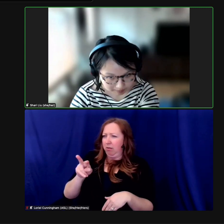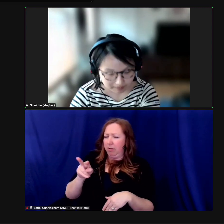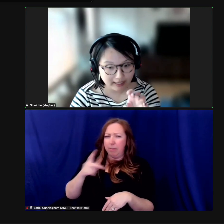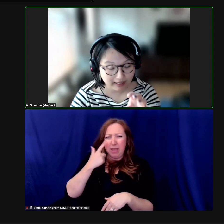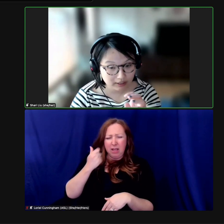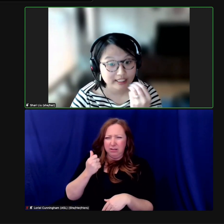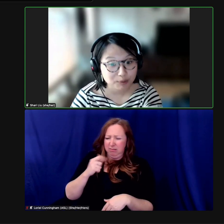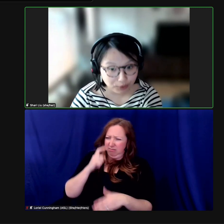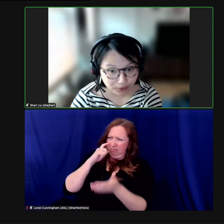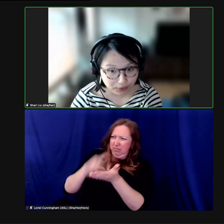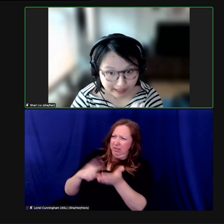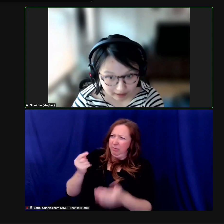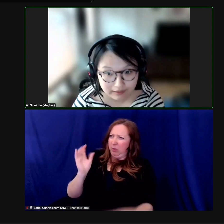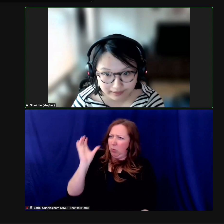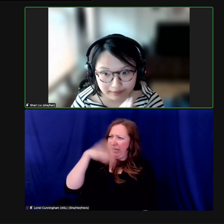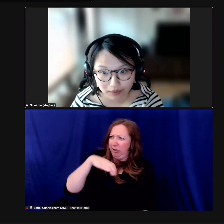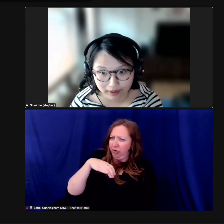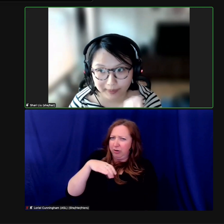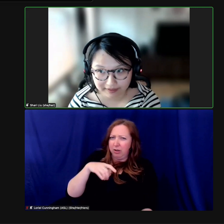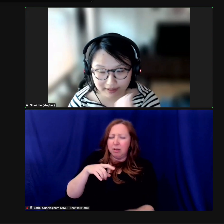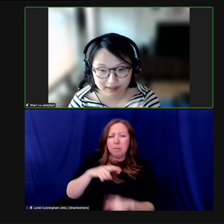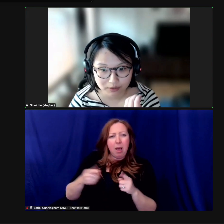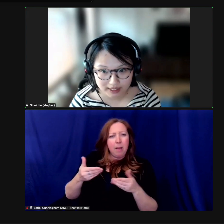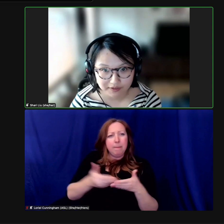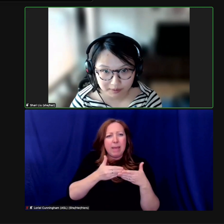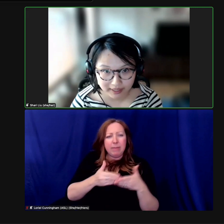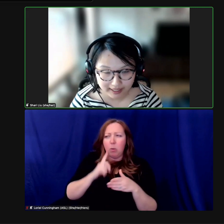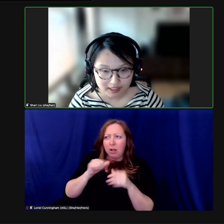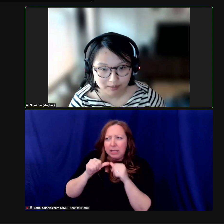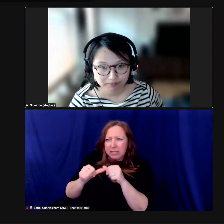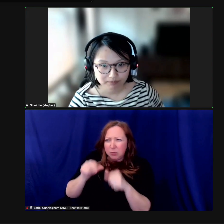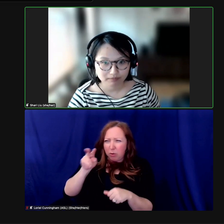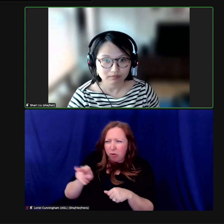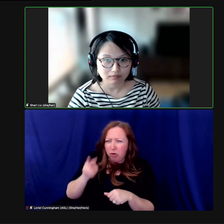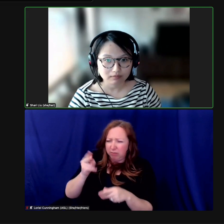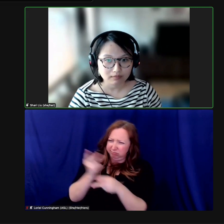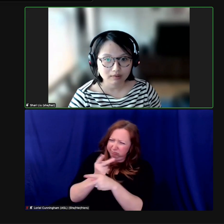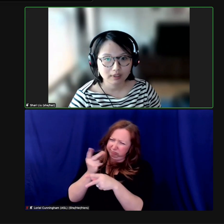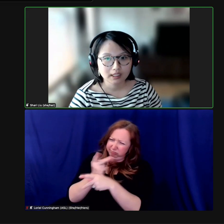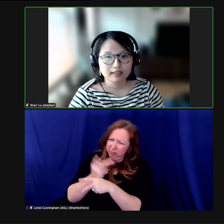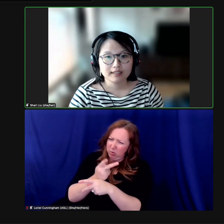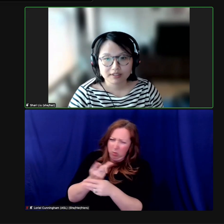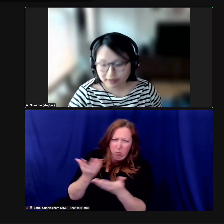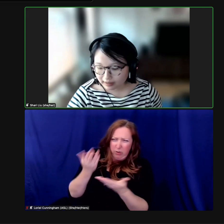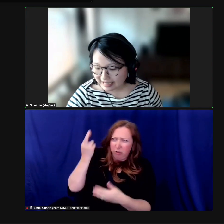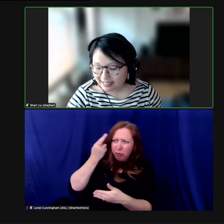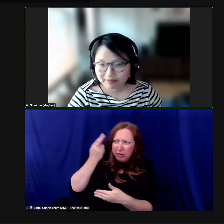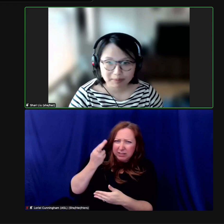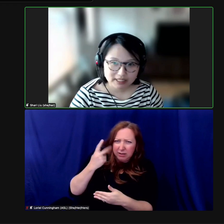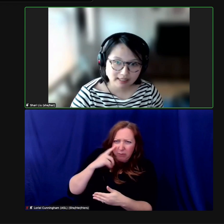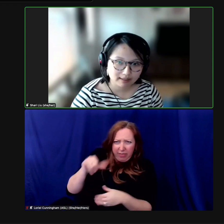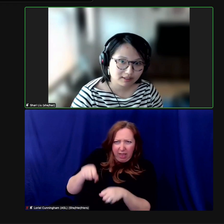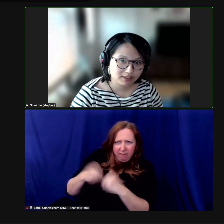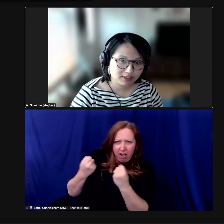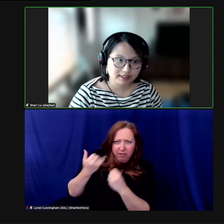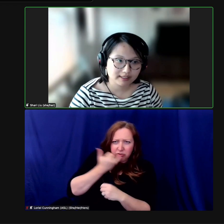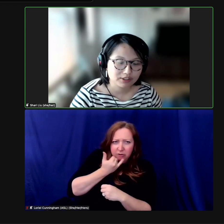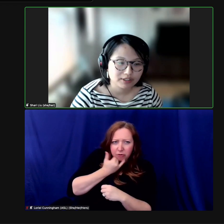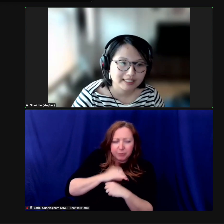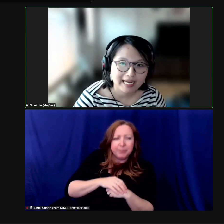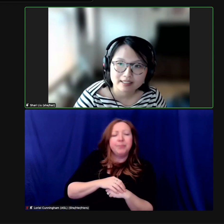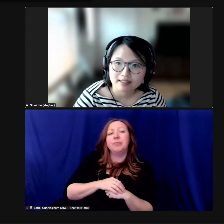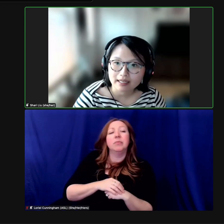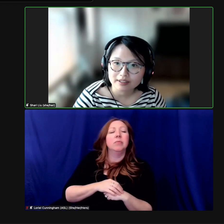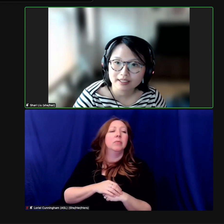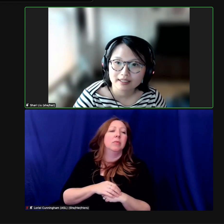to explore and to learn more about the source of surprise. So there are lots of papers in the literature that's